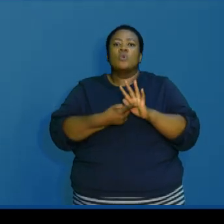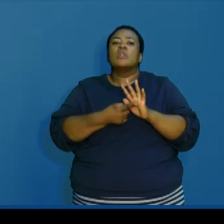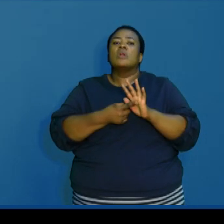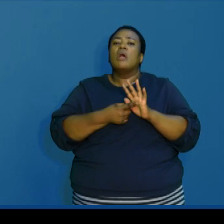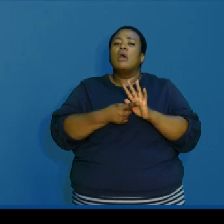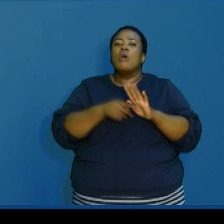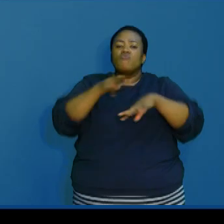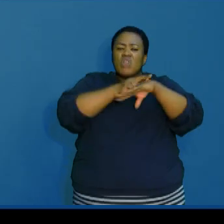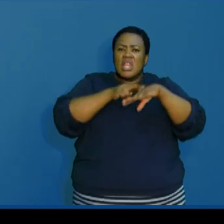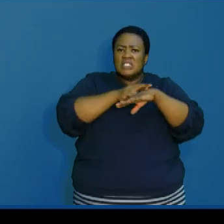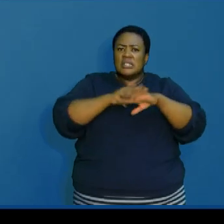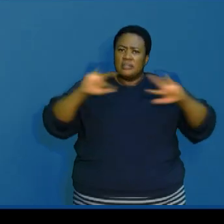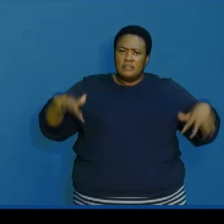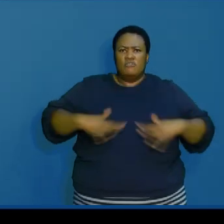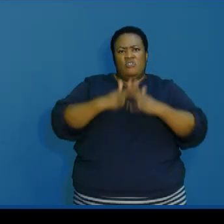a link there.